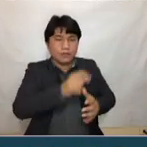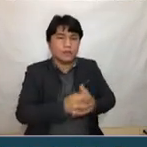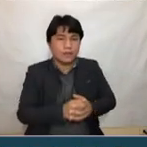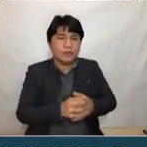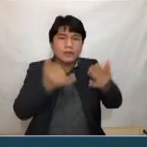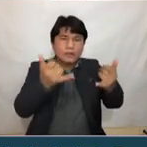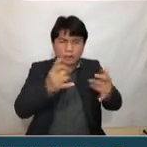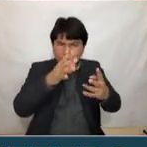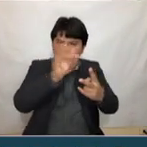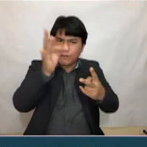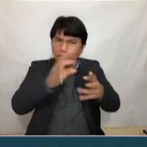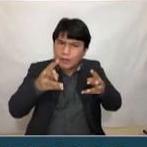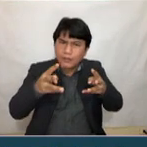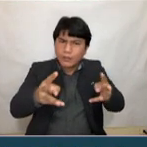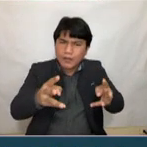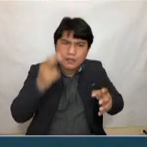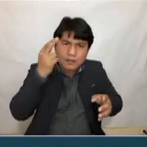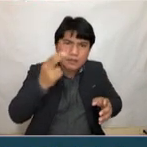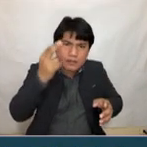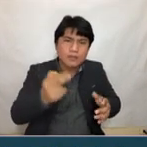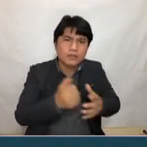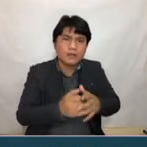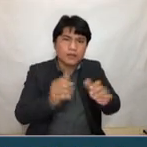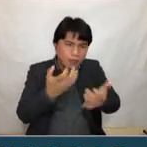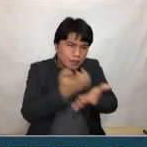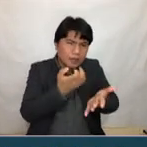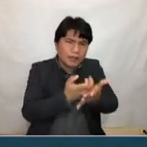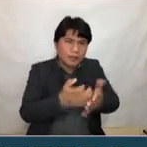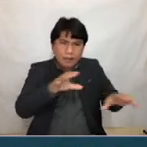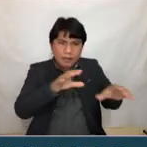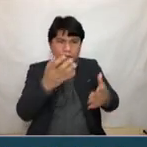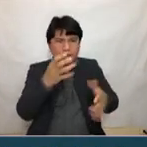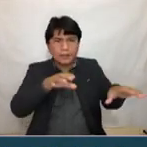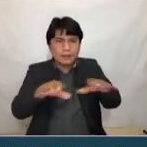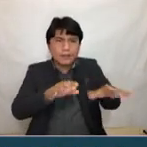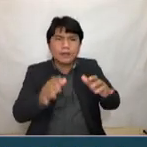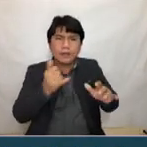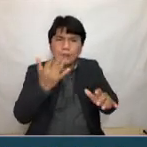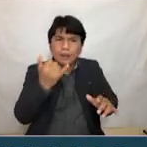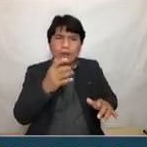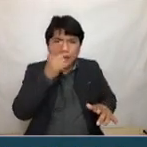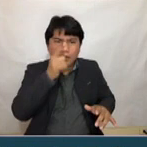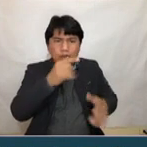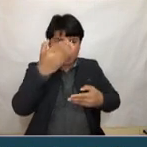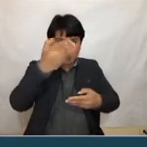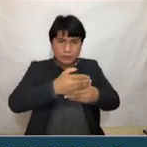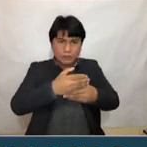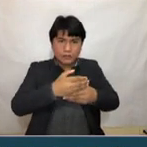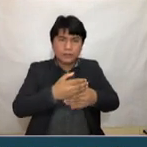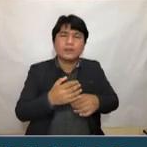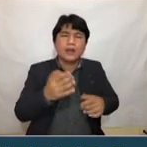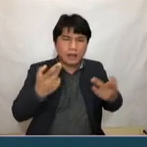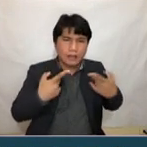find a way to actually augment that economic activity while Luzon is actually in lockdown. But we should also have